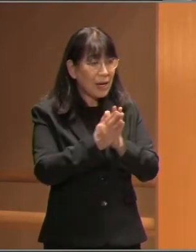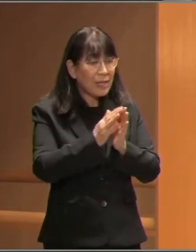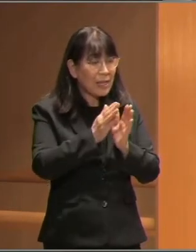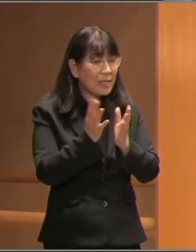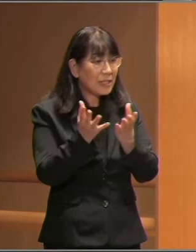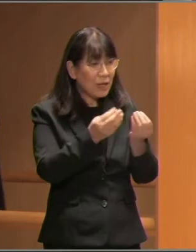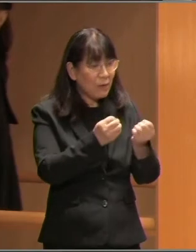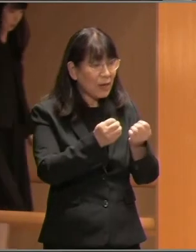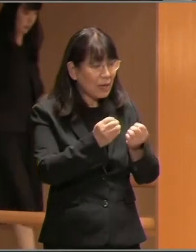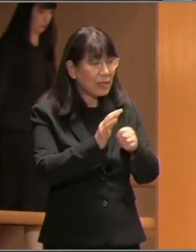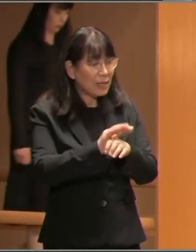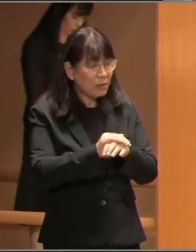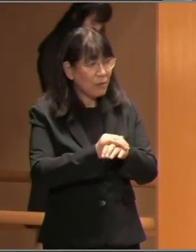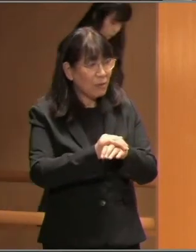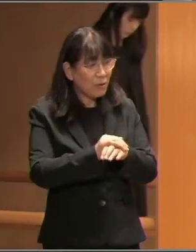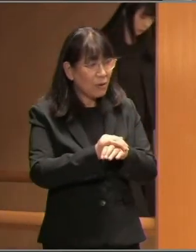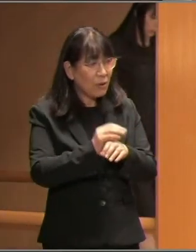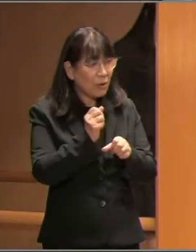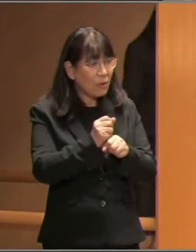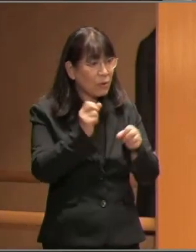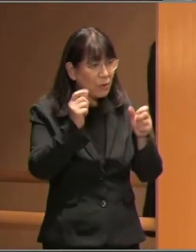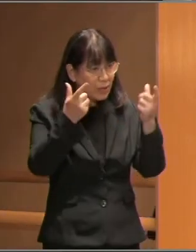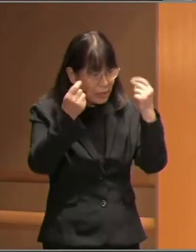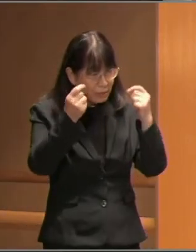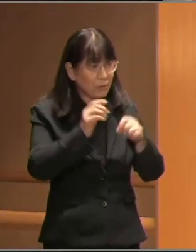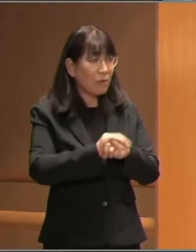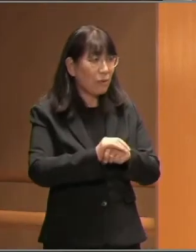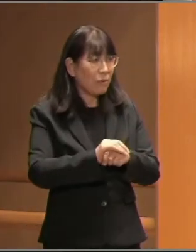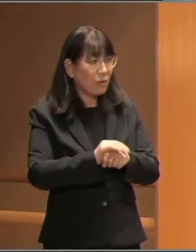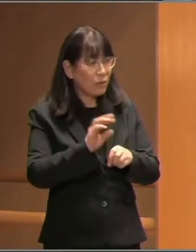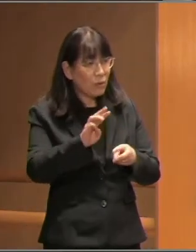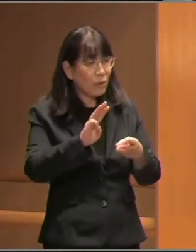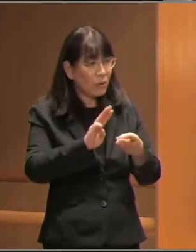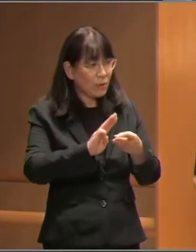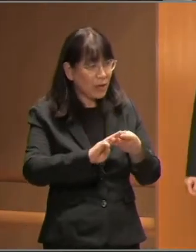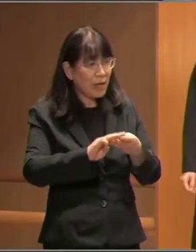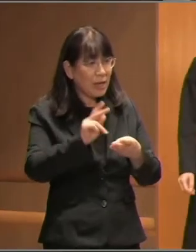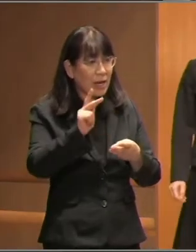Kanazawa Institute of Technology and Toyota Customizing